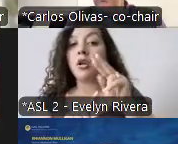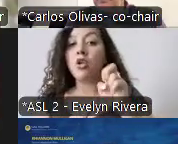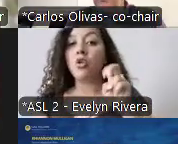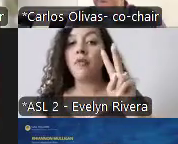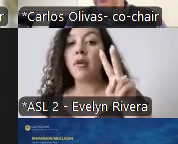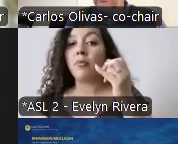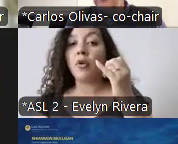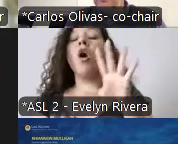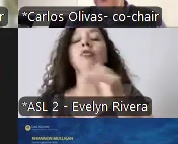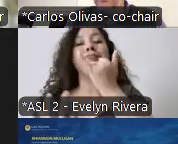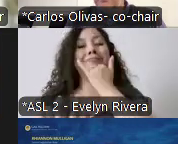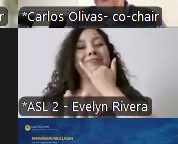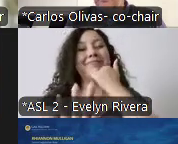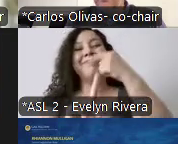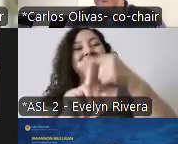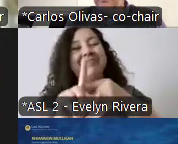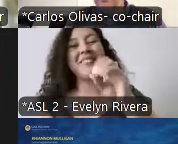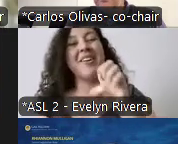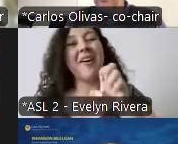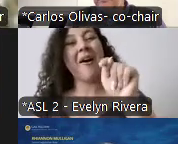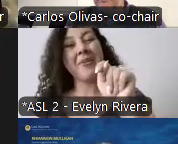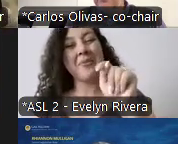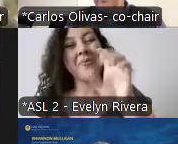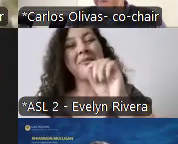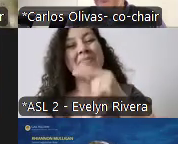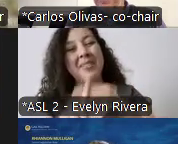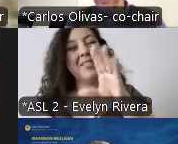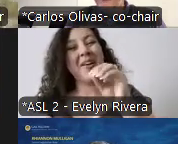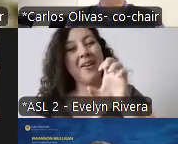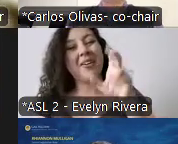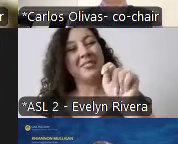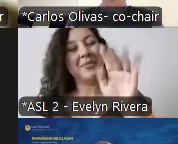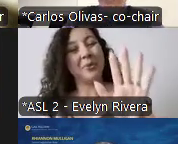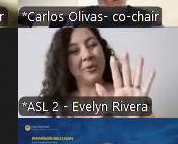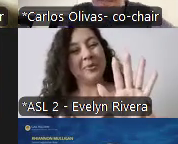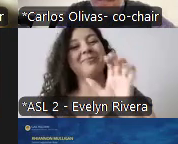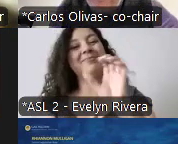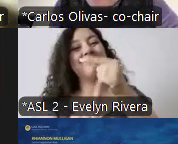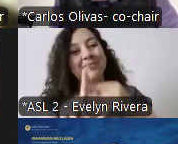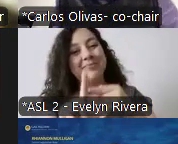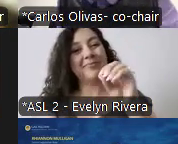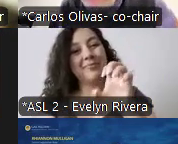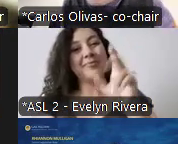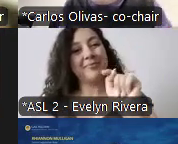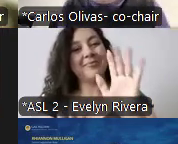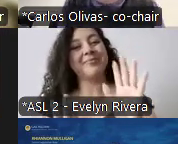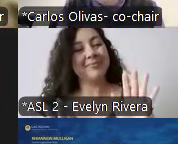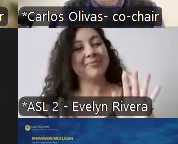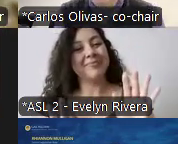could be October. October. Sorry, I'm really wedded to November for it. October 2026.